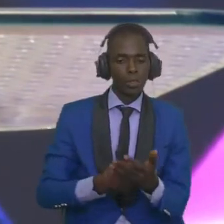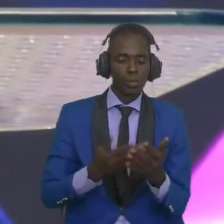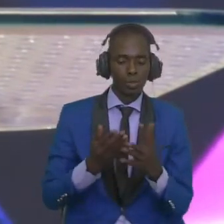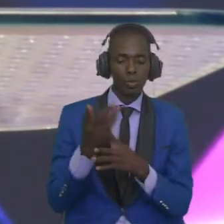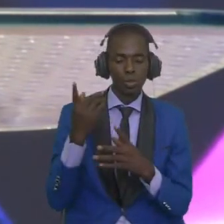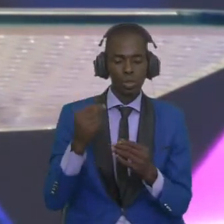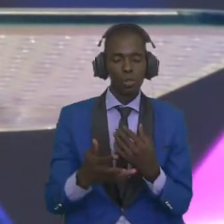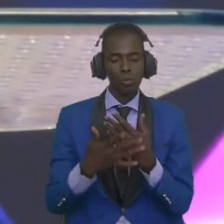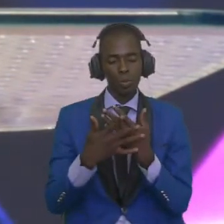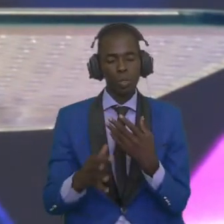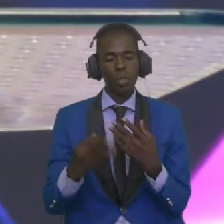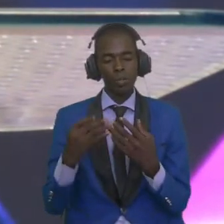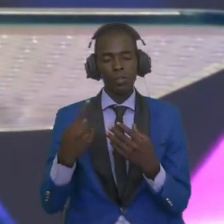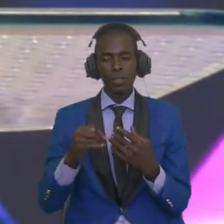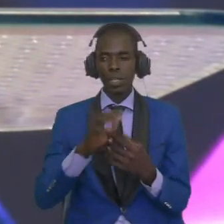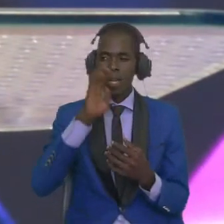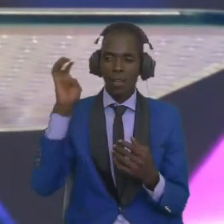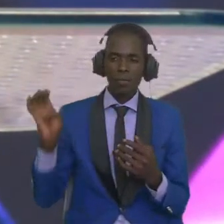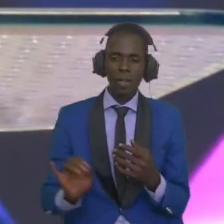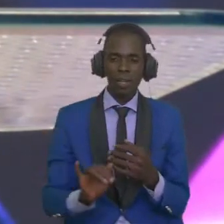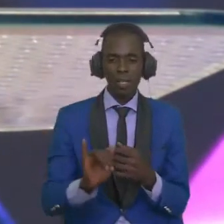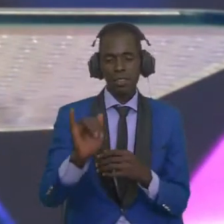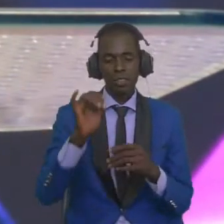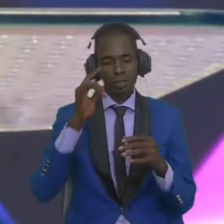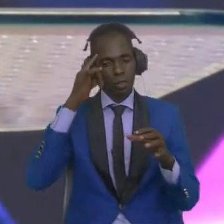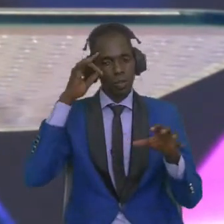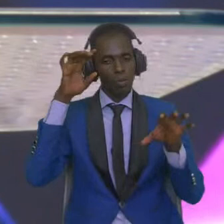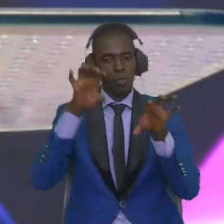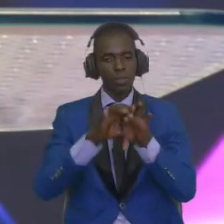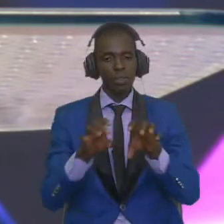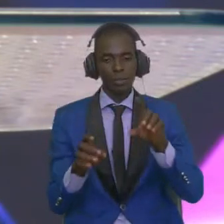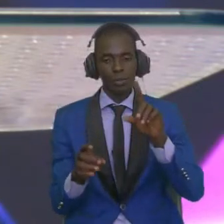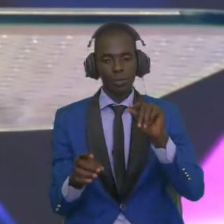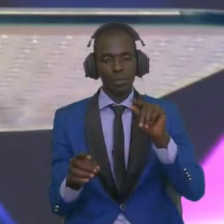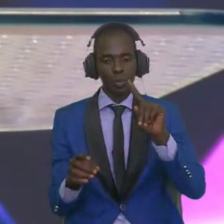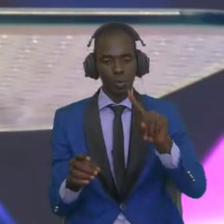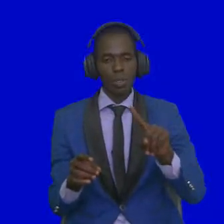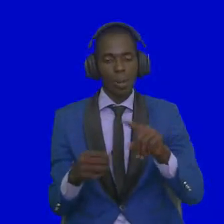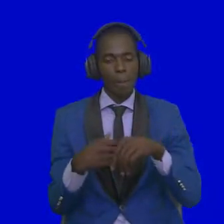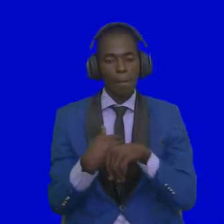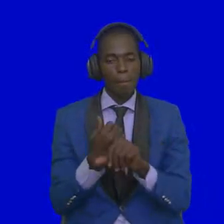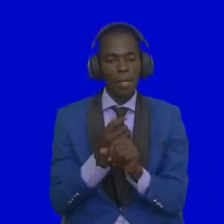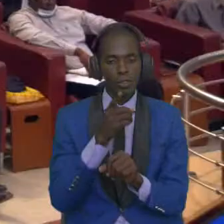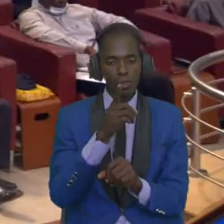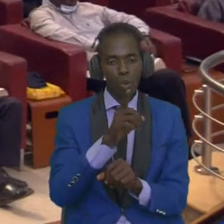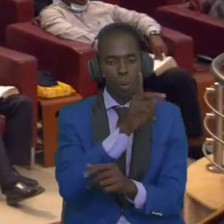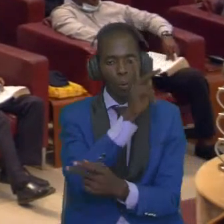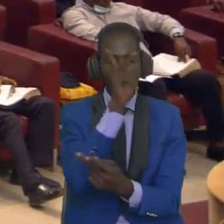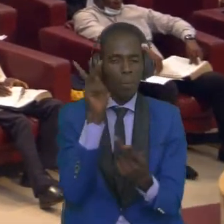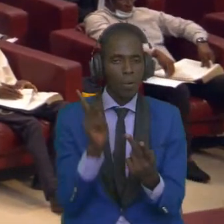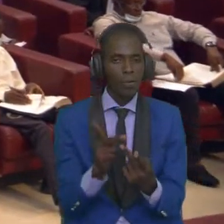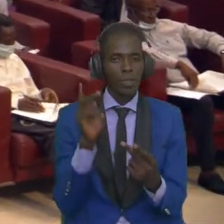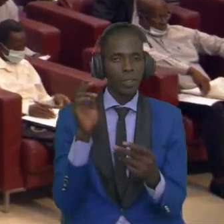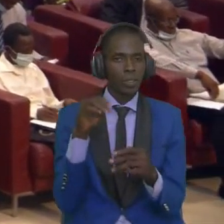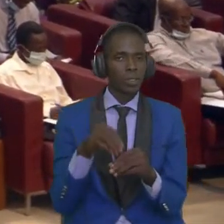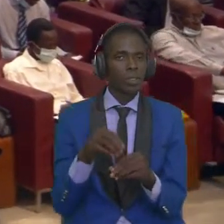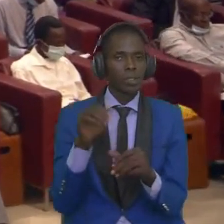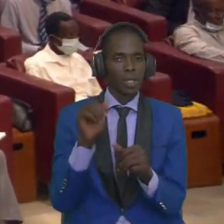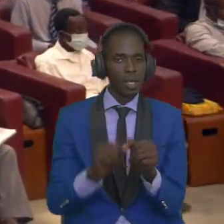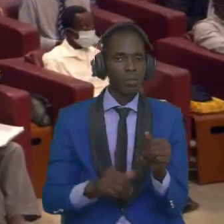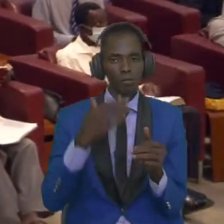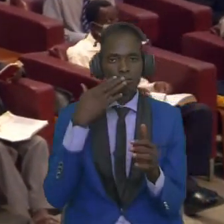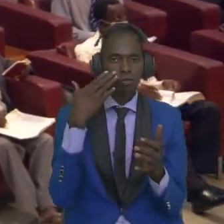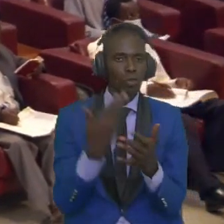everlasting covenant, what will he do? Verse 21, make you perfect in every